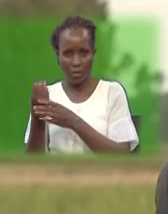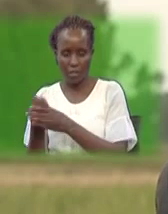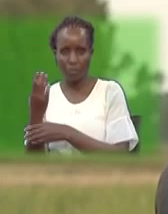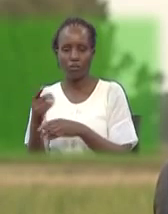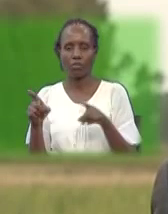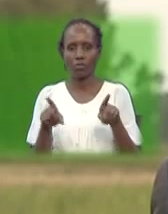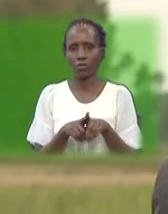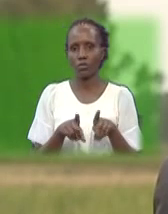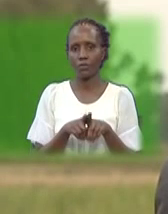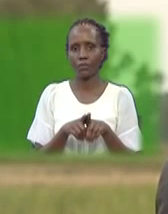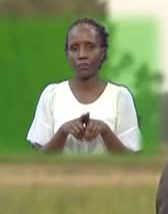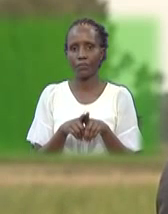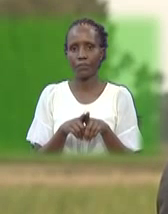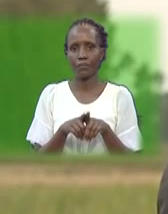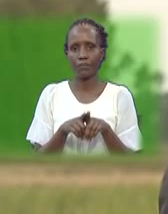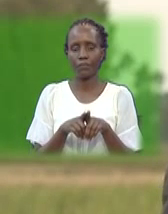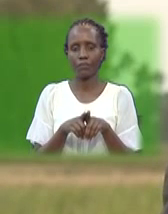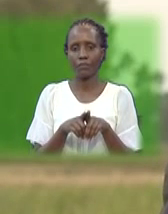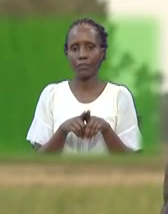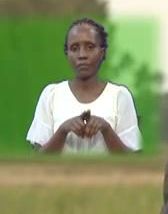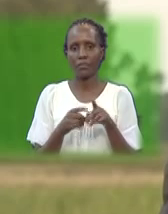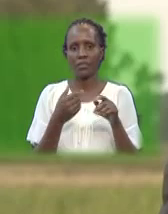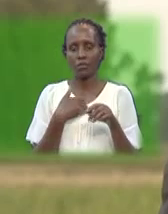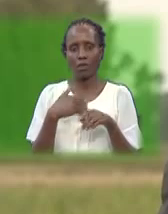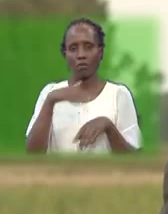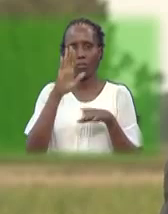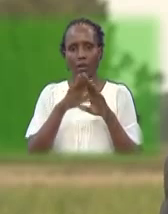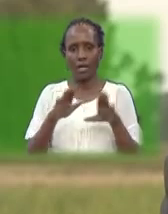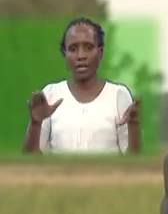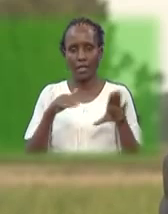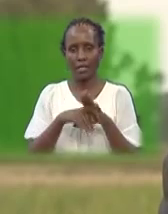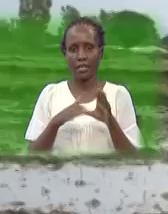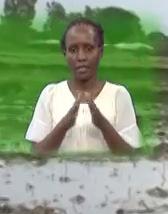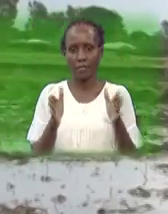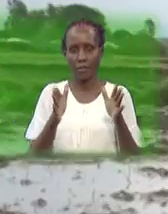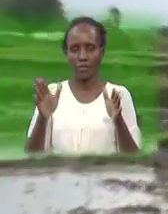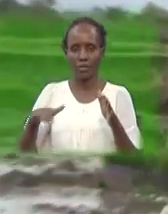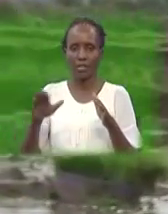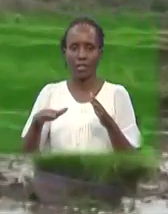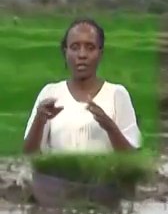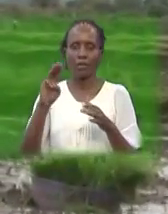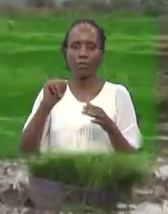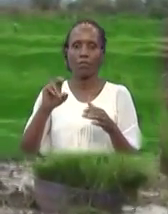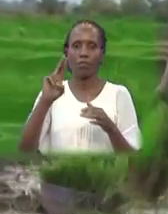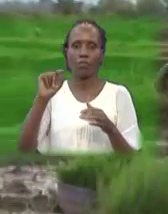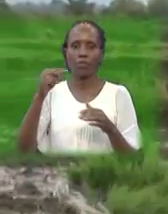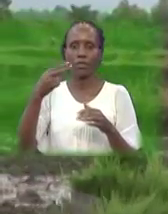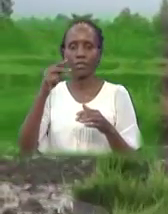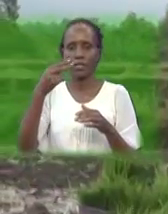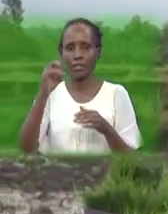and also have some more land in the expansion area, that is the Motiti area.